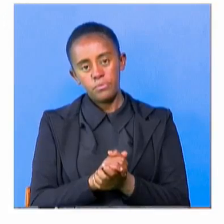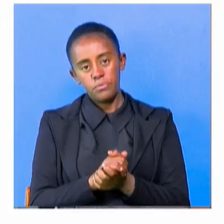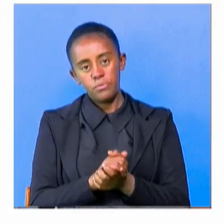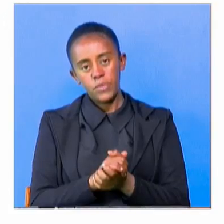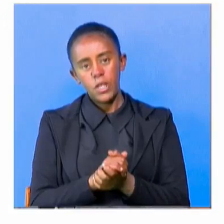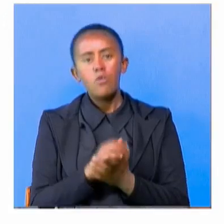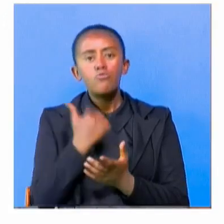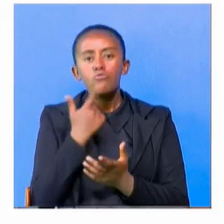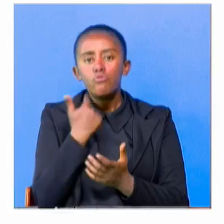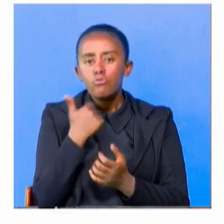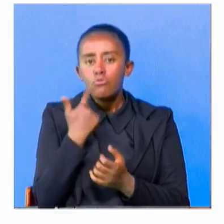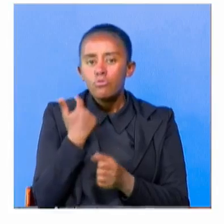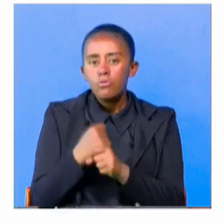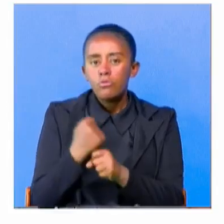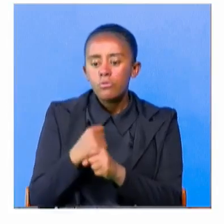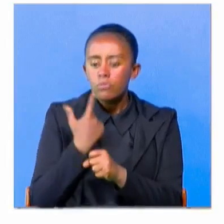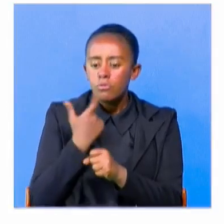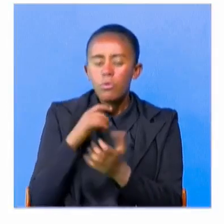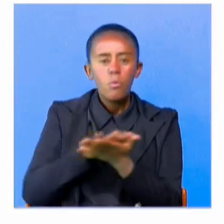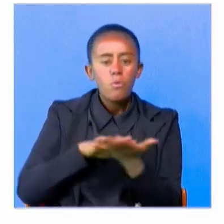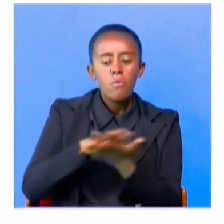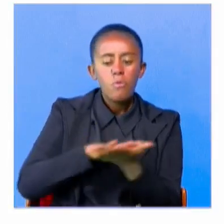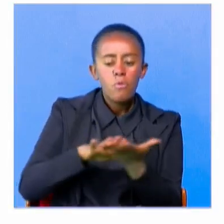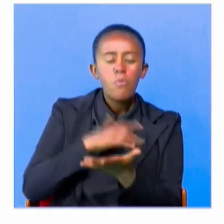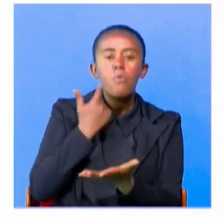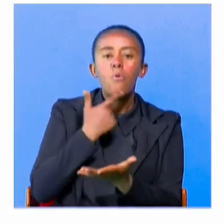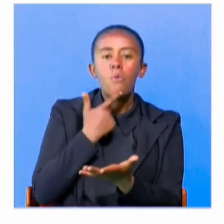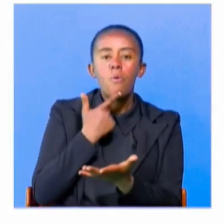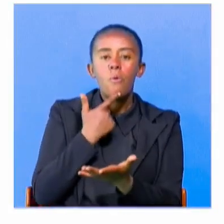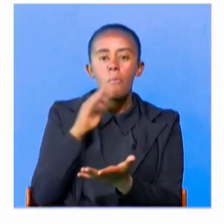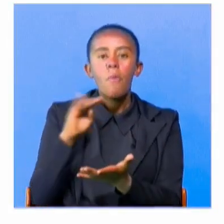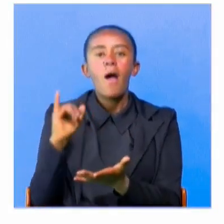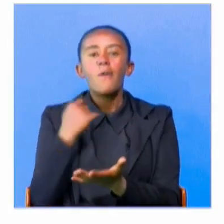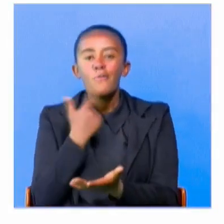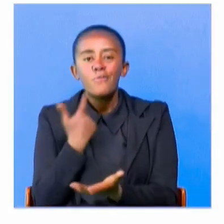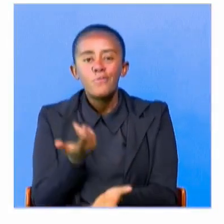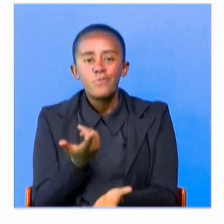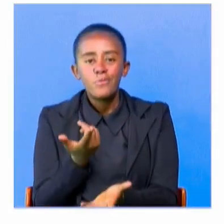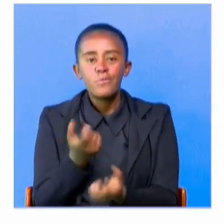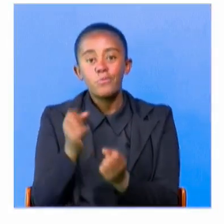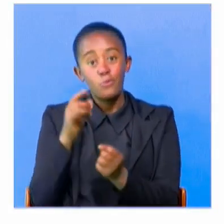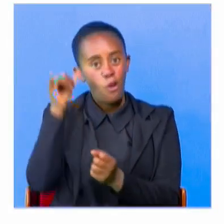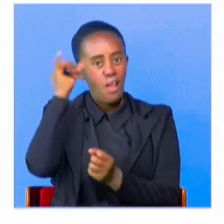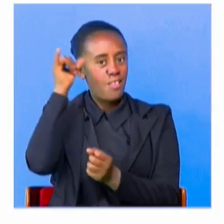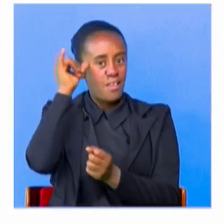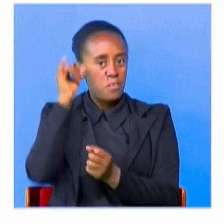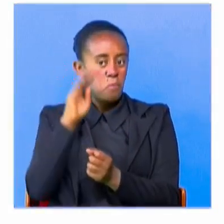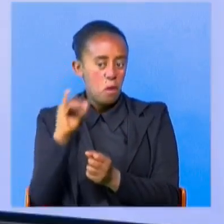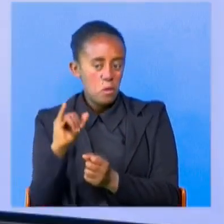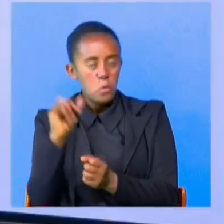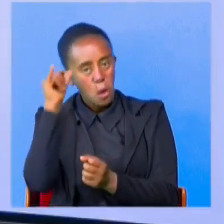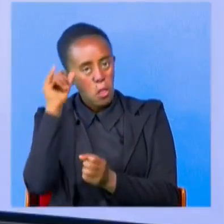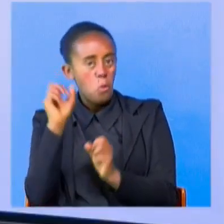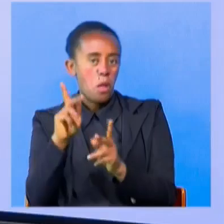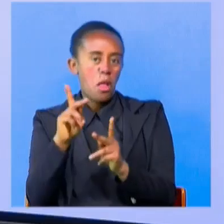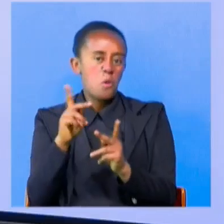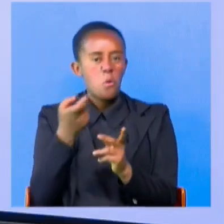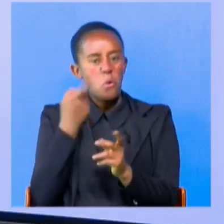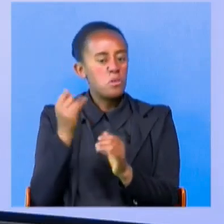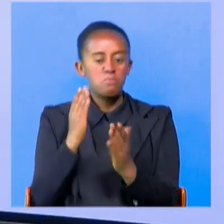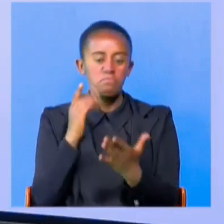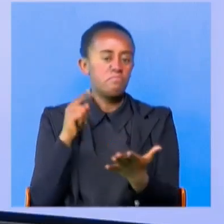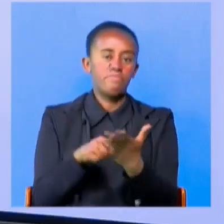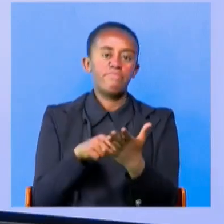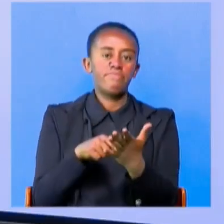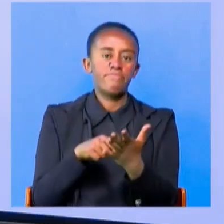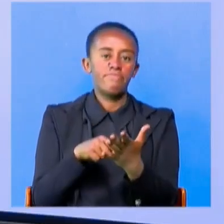By whom? By Jonathan. His lunchbox is washed. If you are welcome, you can write by Jonathan. Otherwise, if